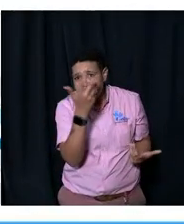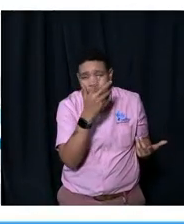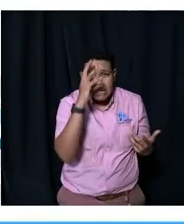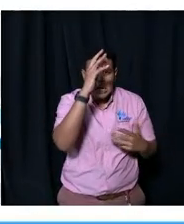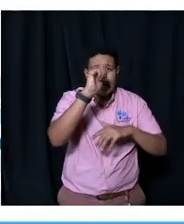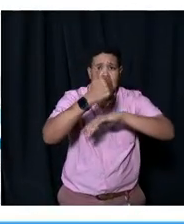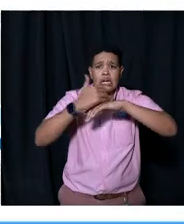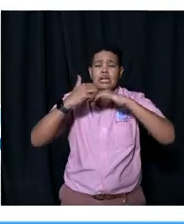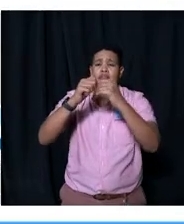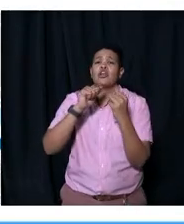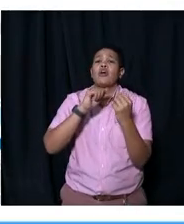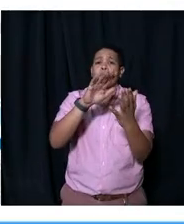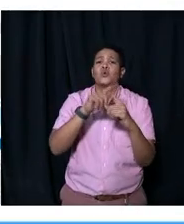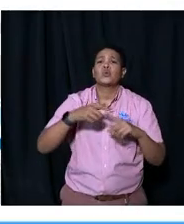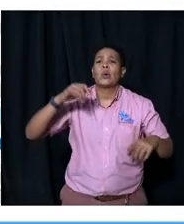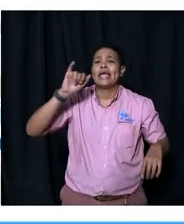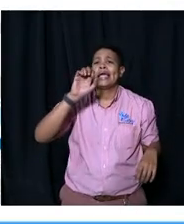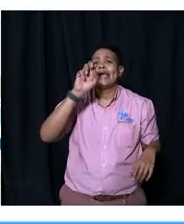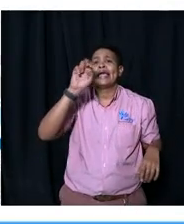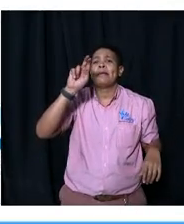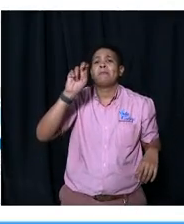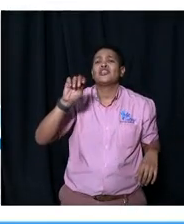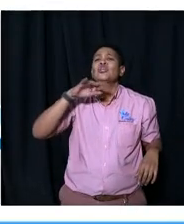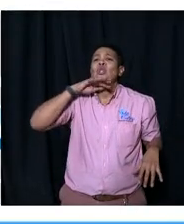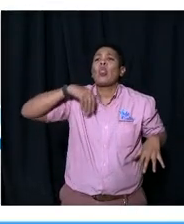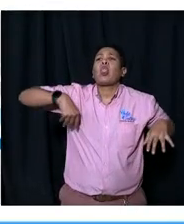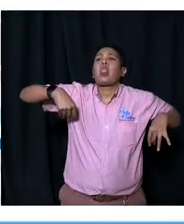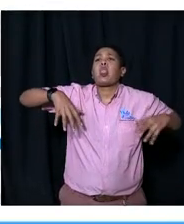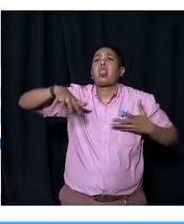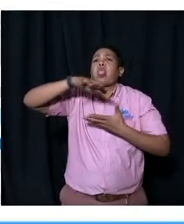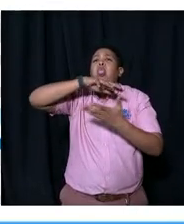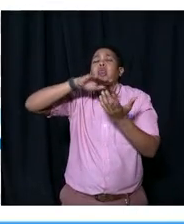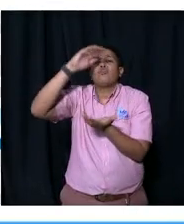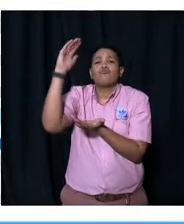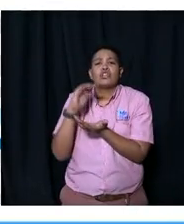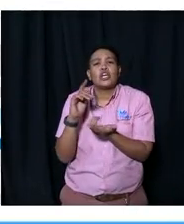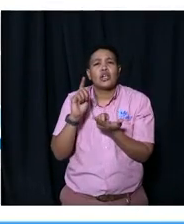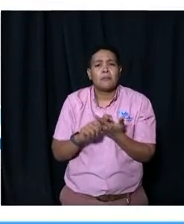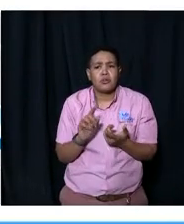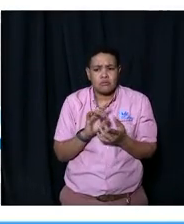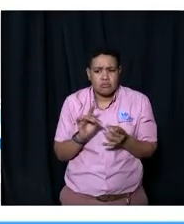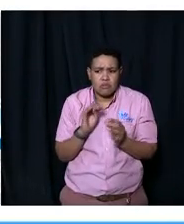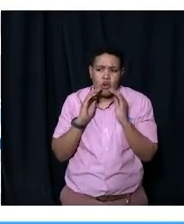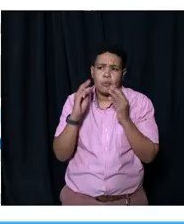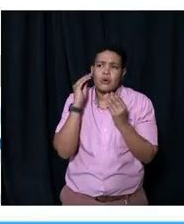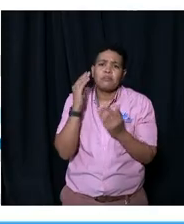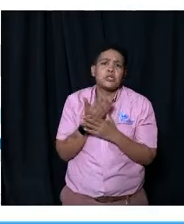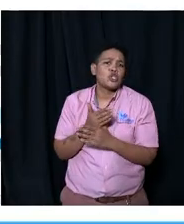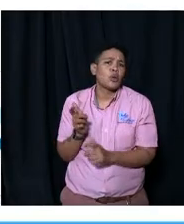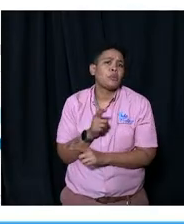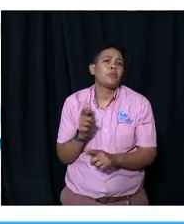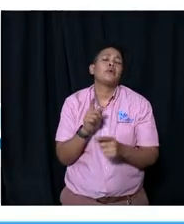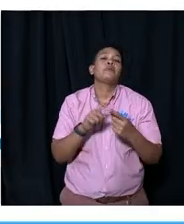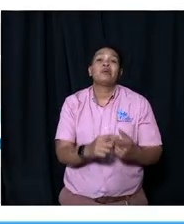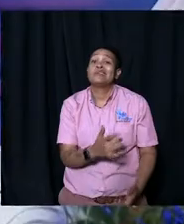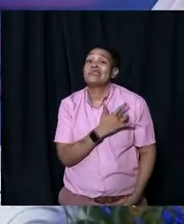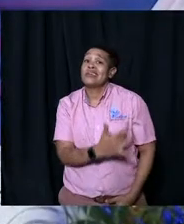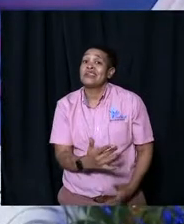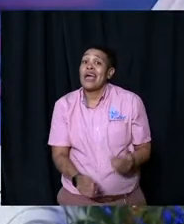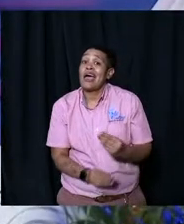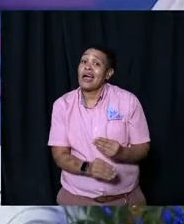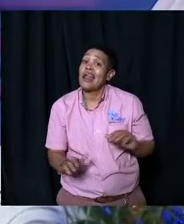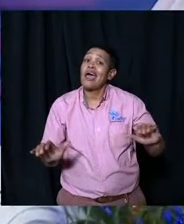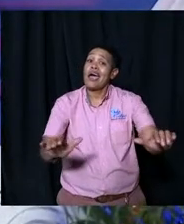innovative approaches to emissions reduction and in communicating information on emissions, and sensitizing and actively engaging the